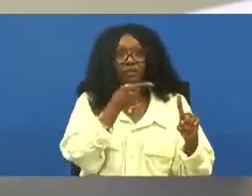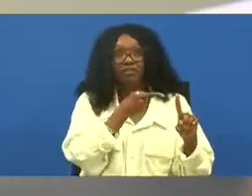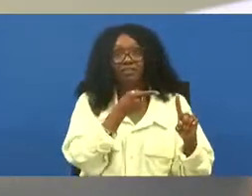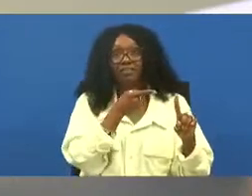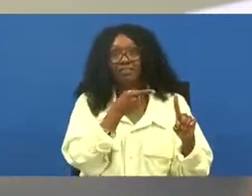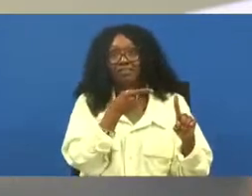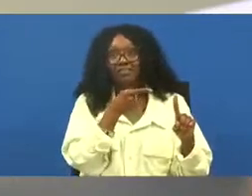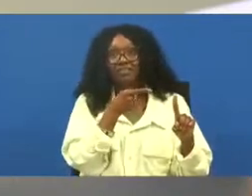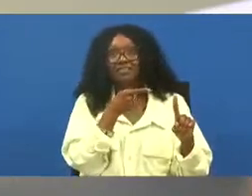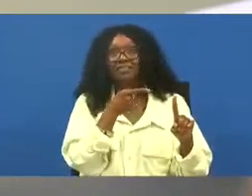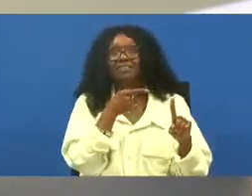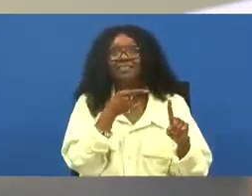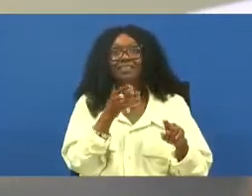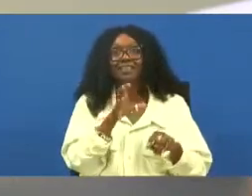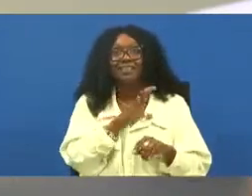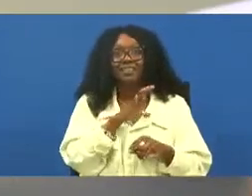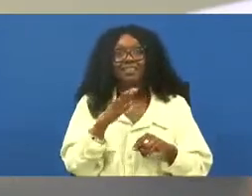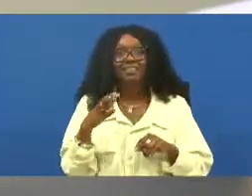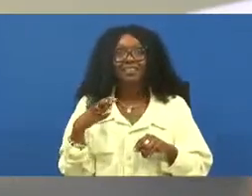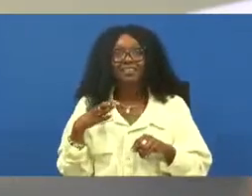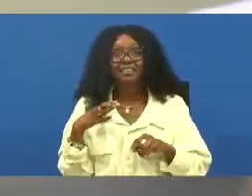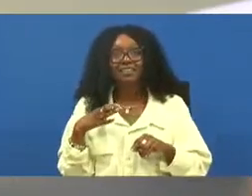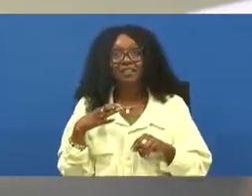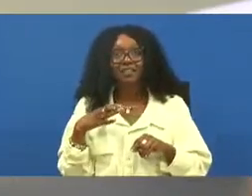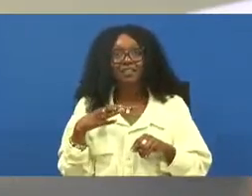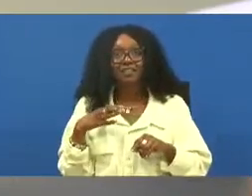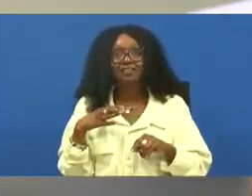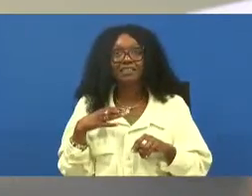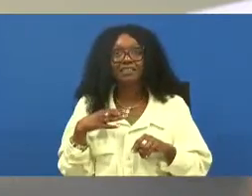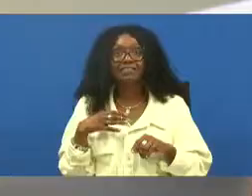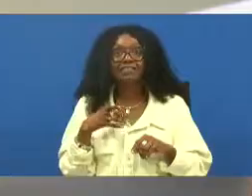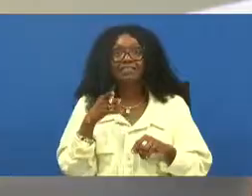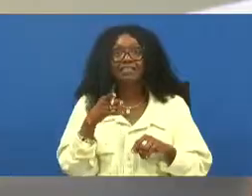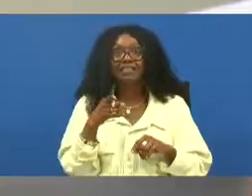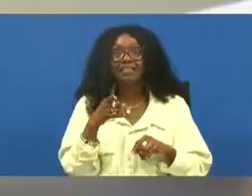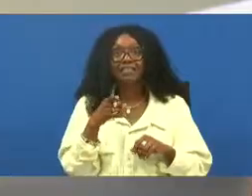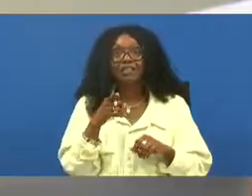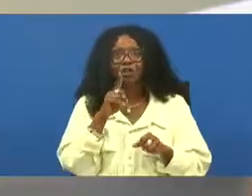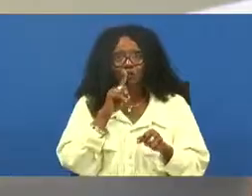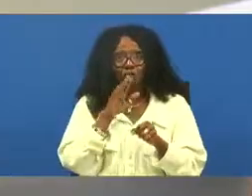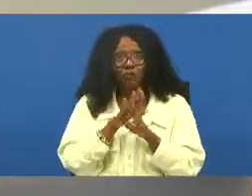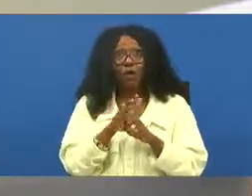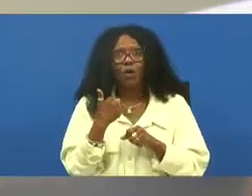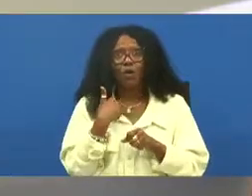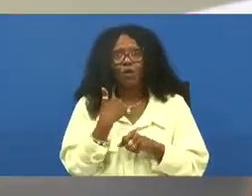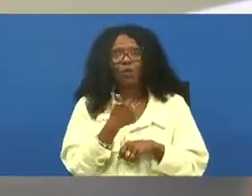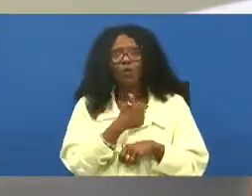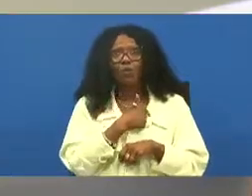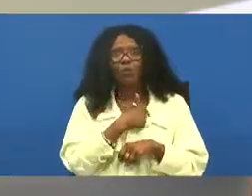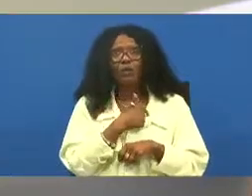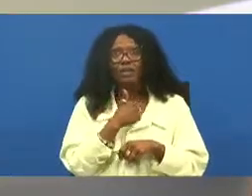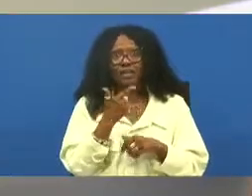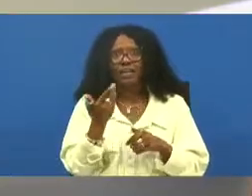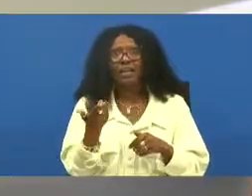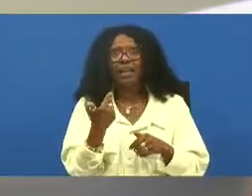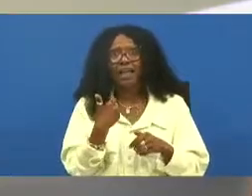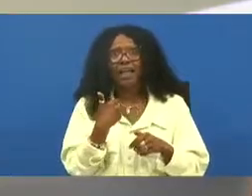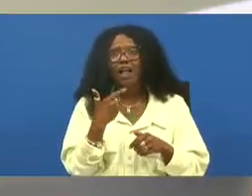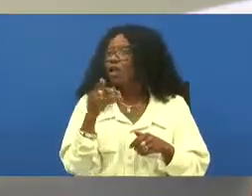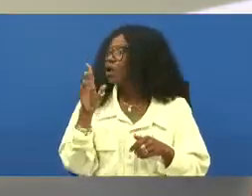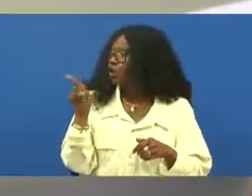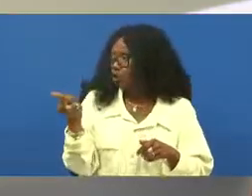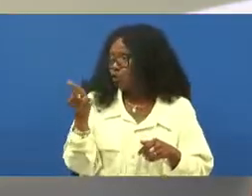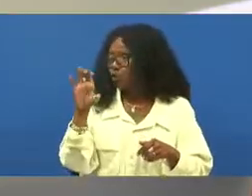makeup of the committee and the scoring committee. Can you confirm that we do have 2 council members? No, you, Charles.